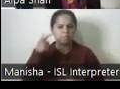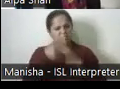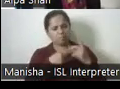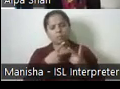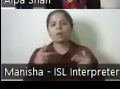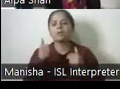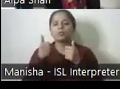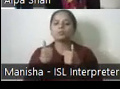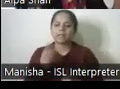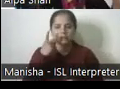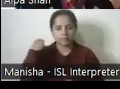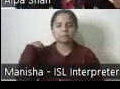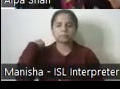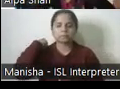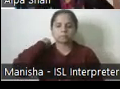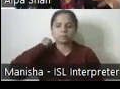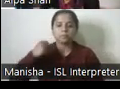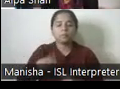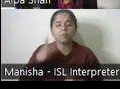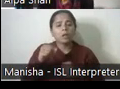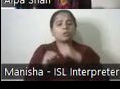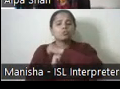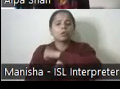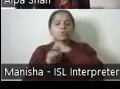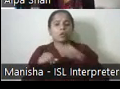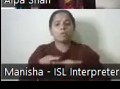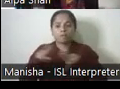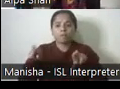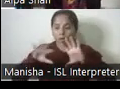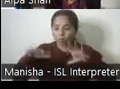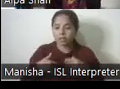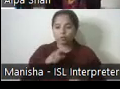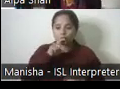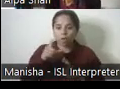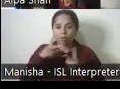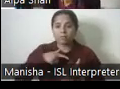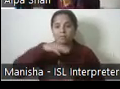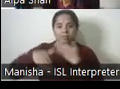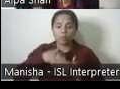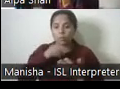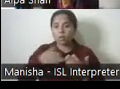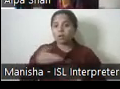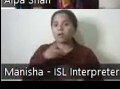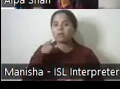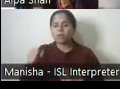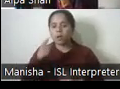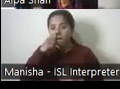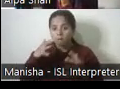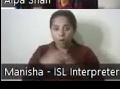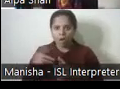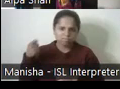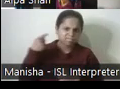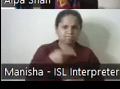result. You know, the structure of joint family households, which is very notorious for the subordination of women, is rare